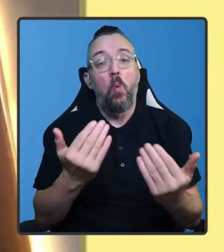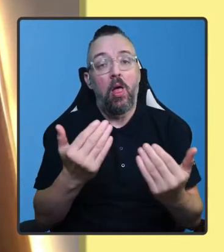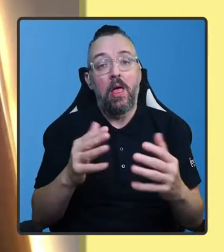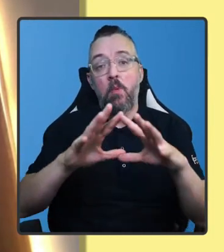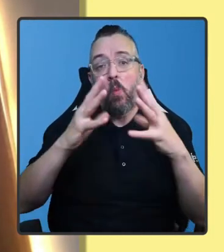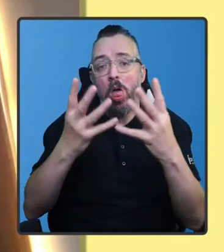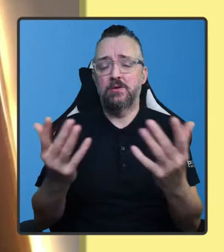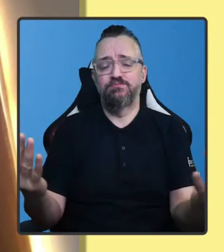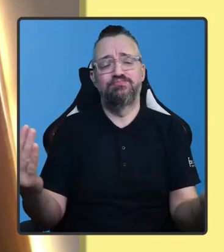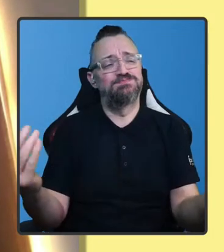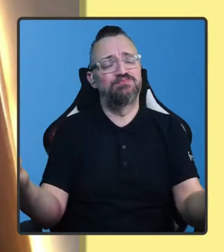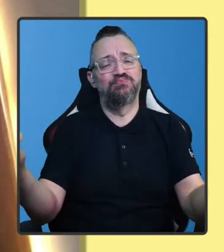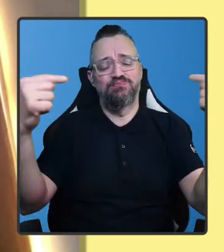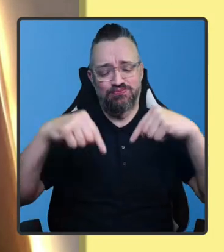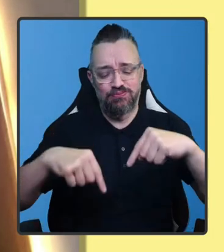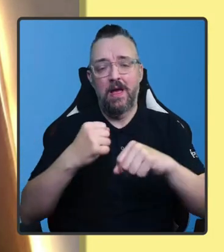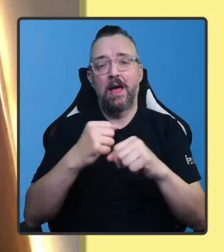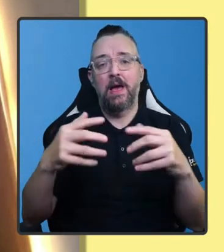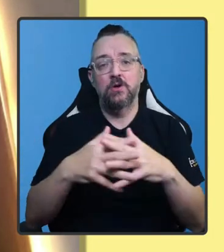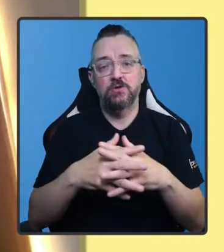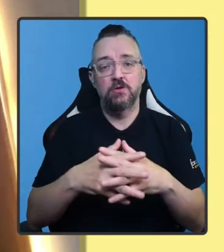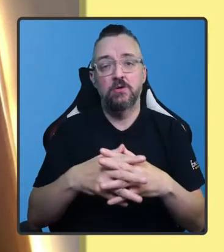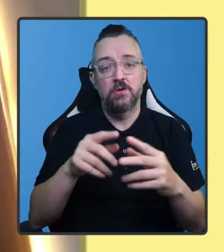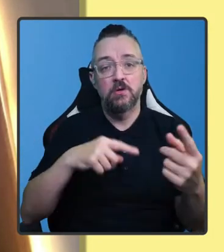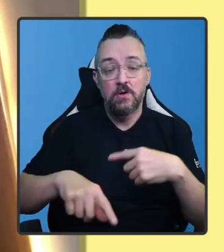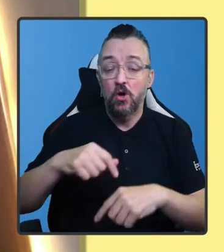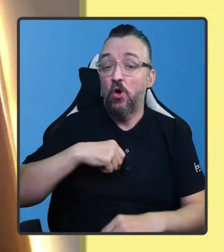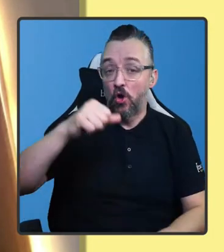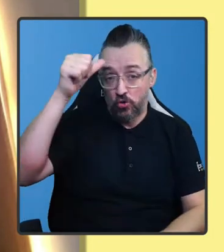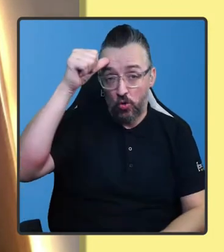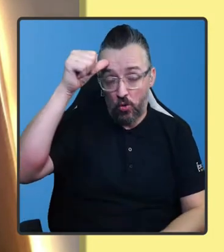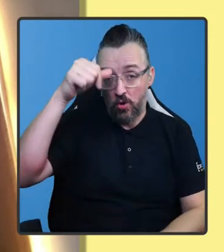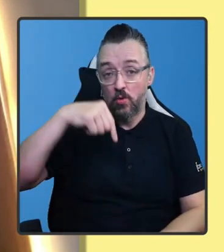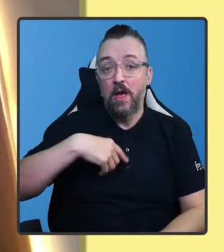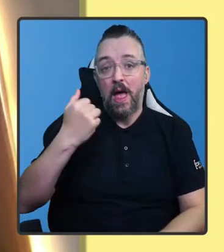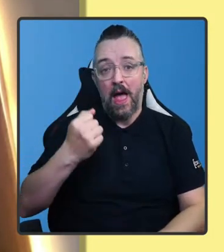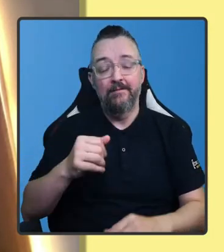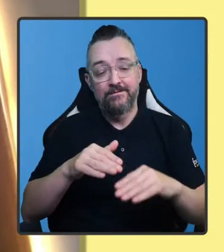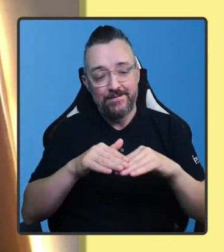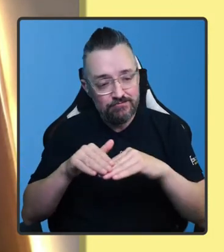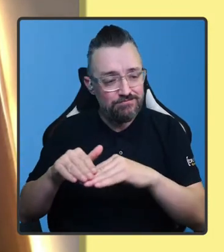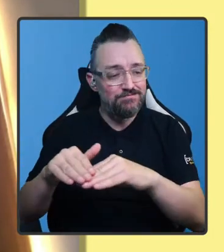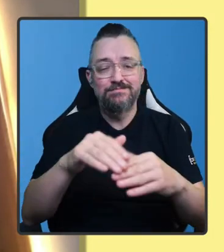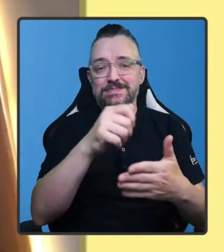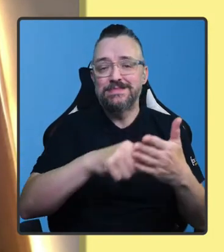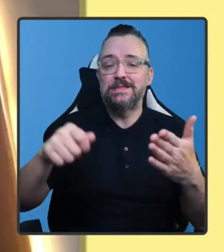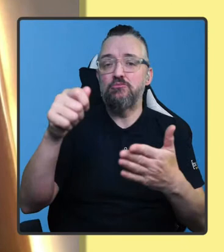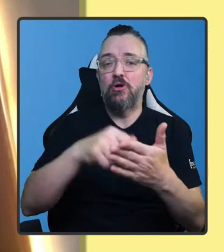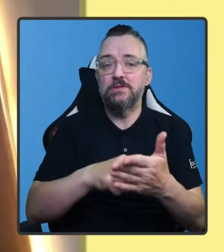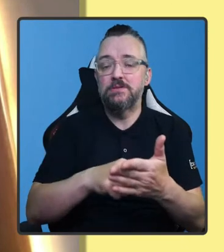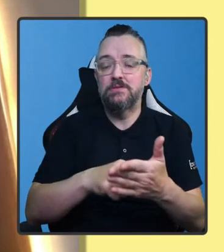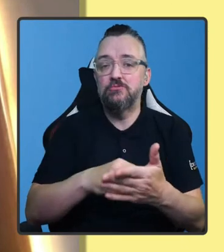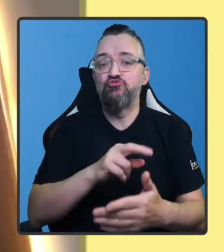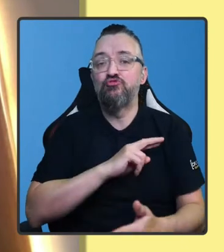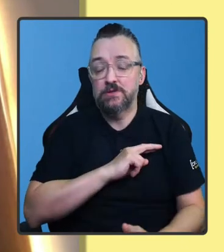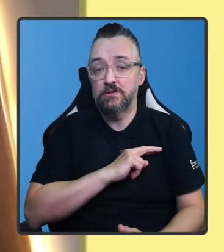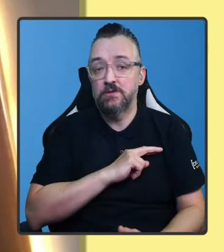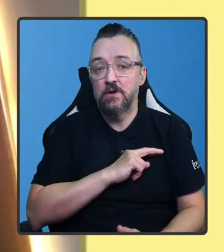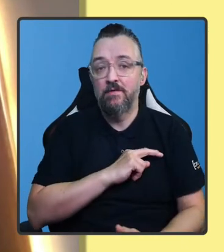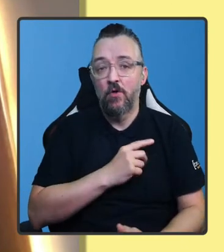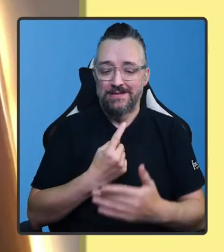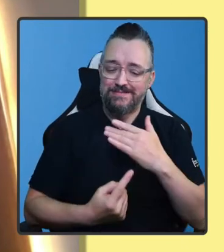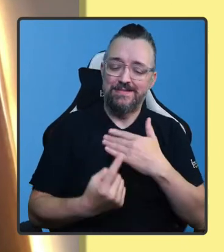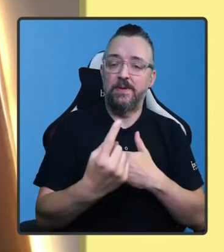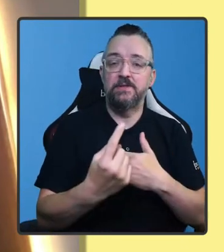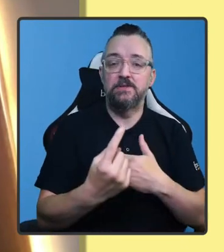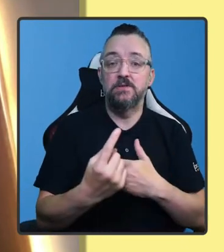as a nation in waiting. We know we have a democratic case for self-determination, and so does the world. Europe is